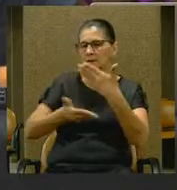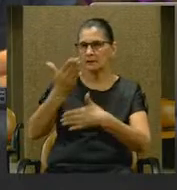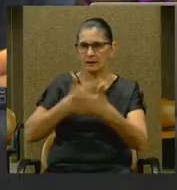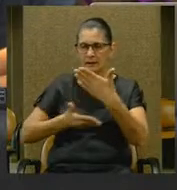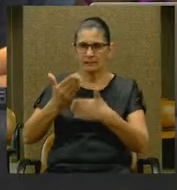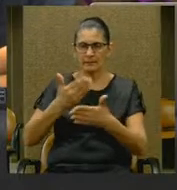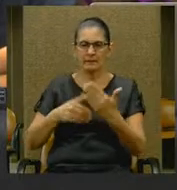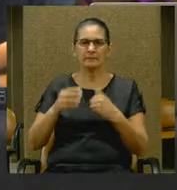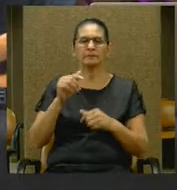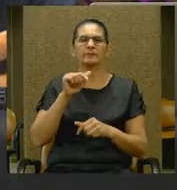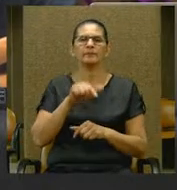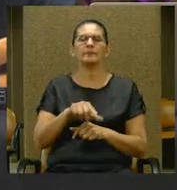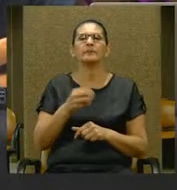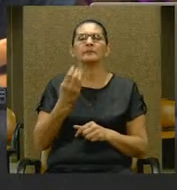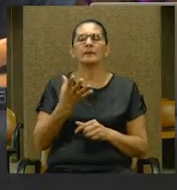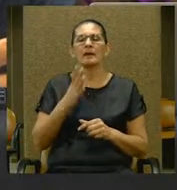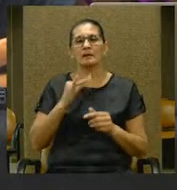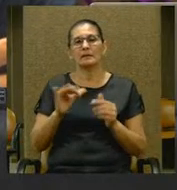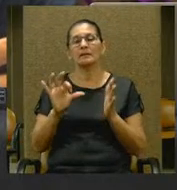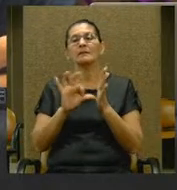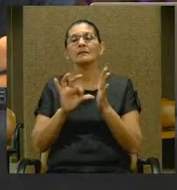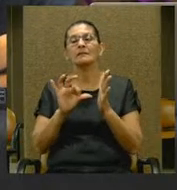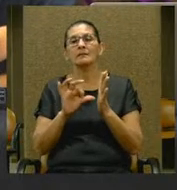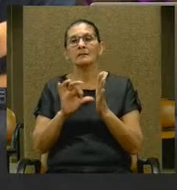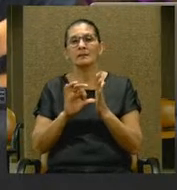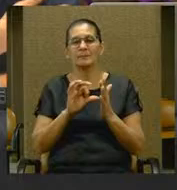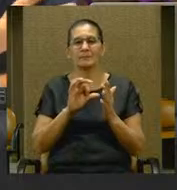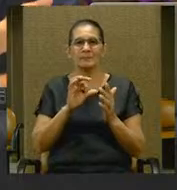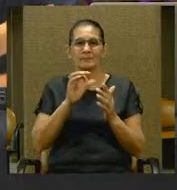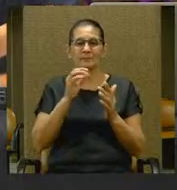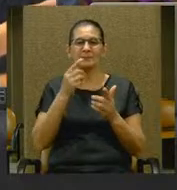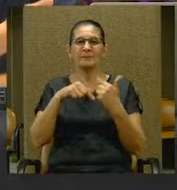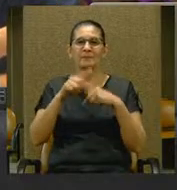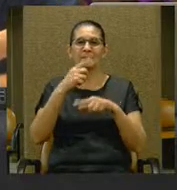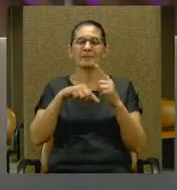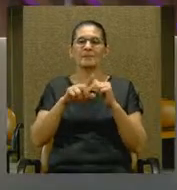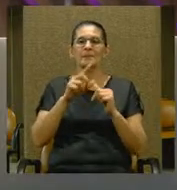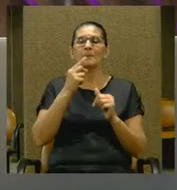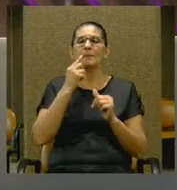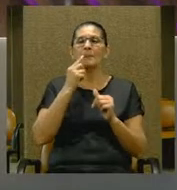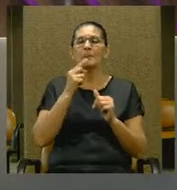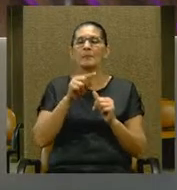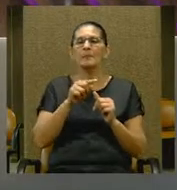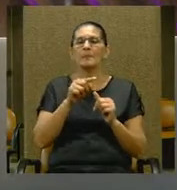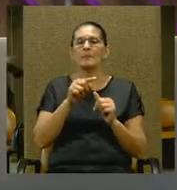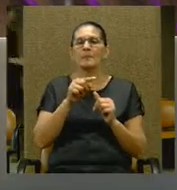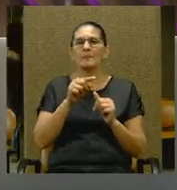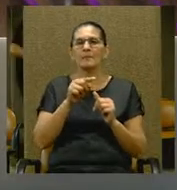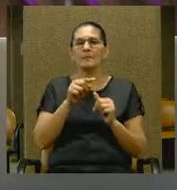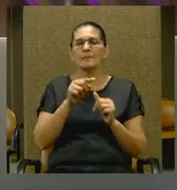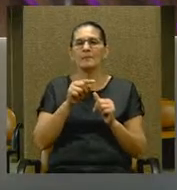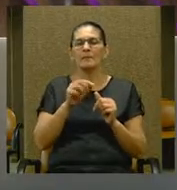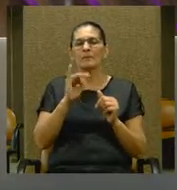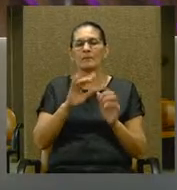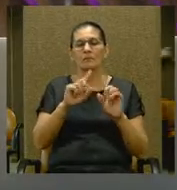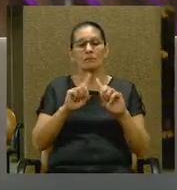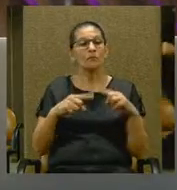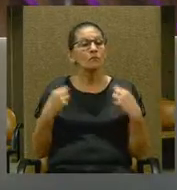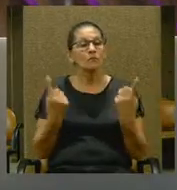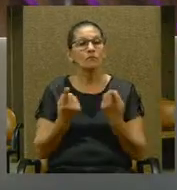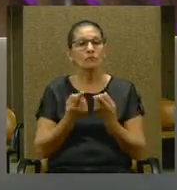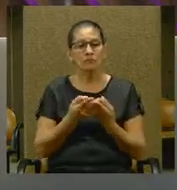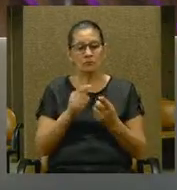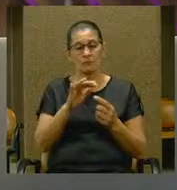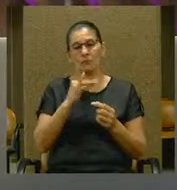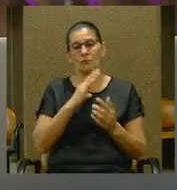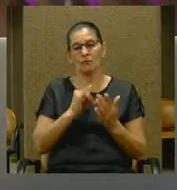exchange information on this. Uruguay has an early warning system where we evaluate and assess